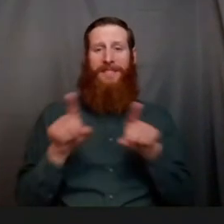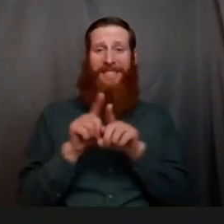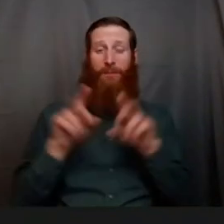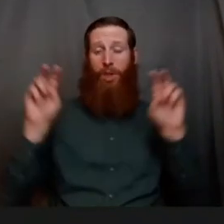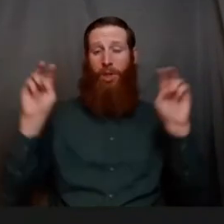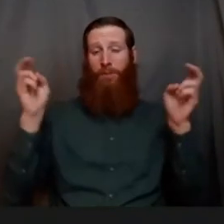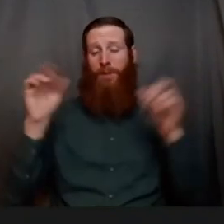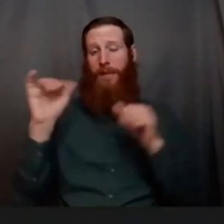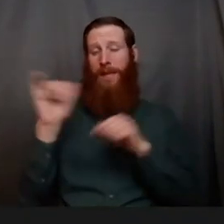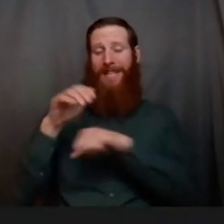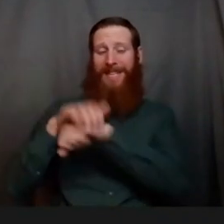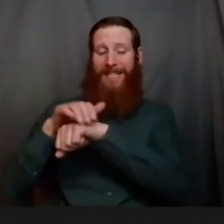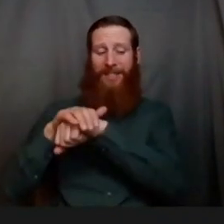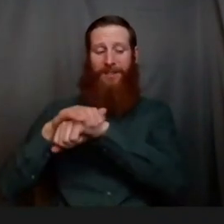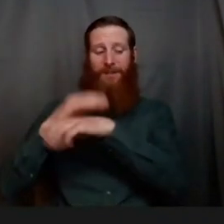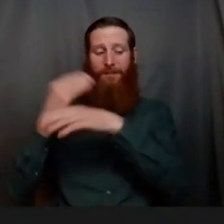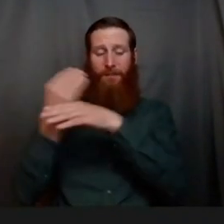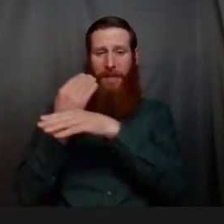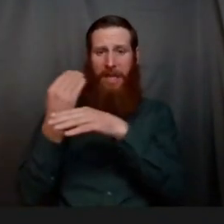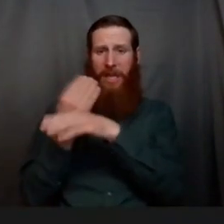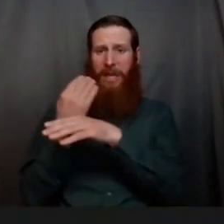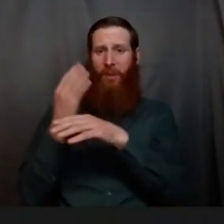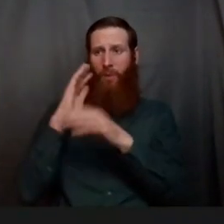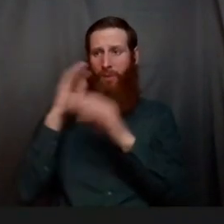both the morning and afternoon?